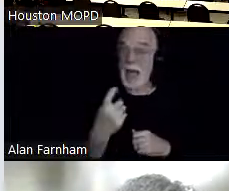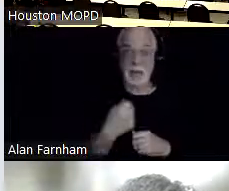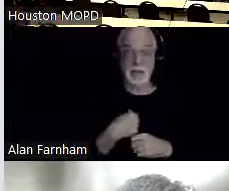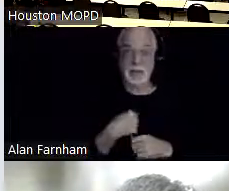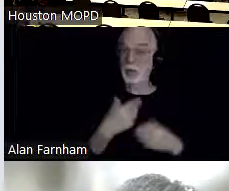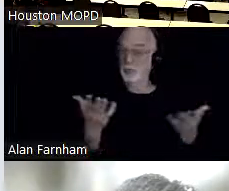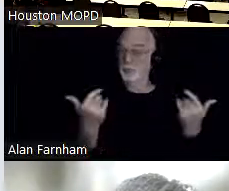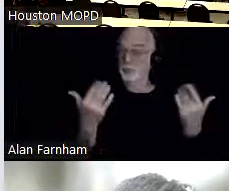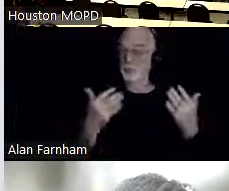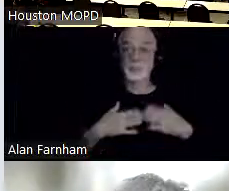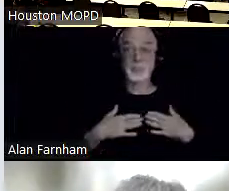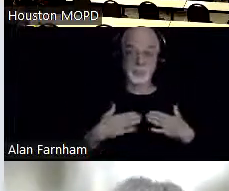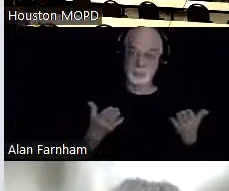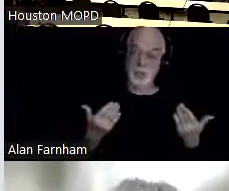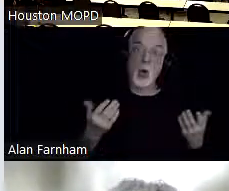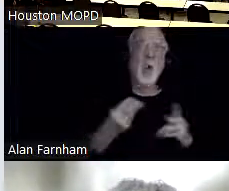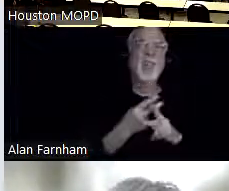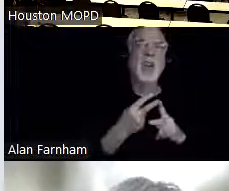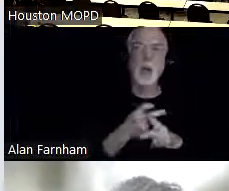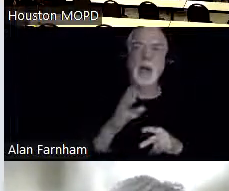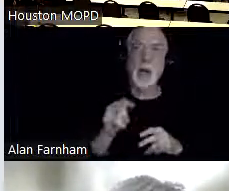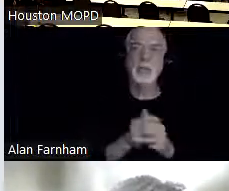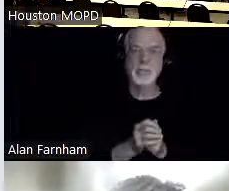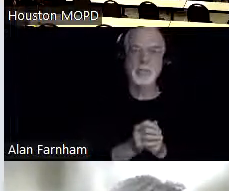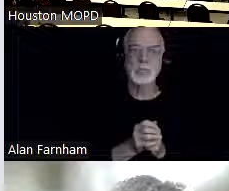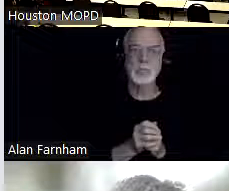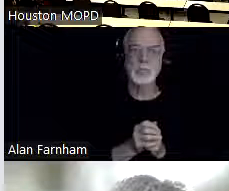out. Yes, ma'am. Hi.